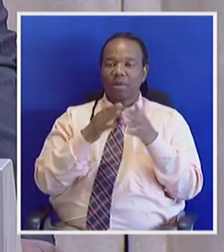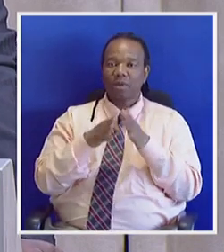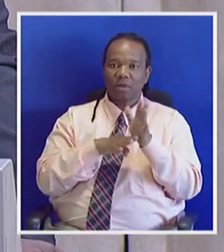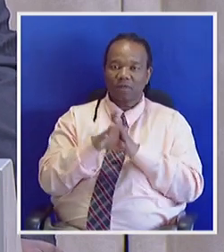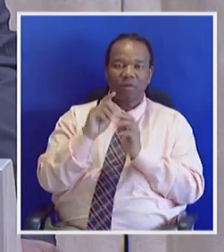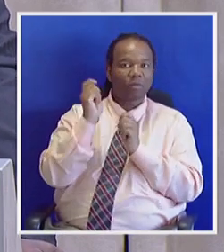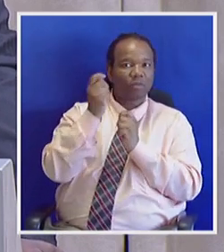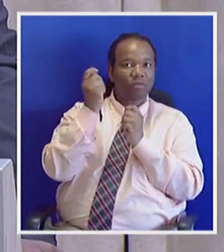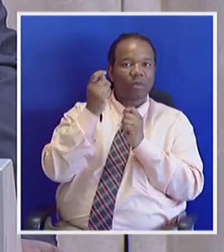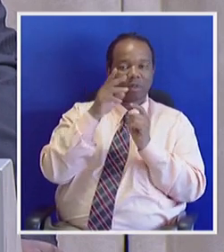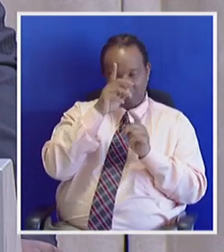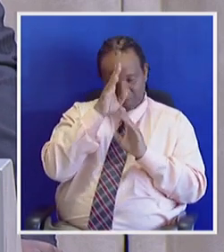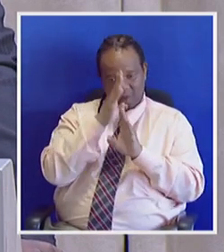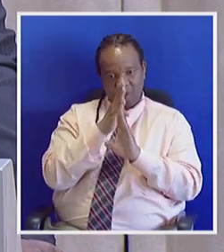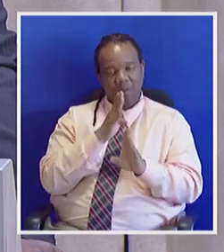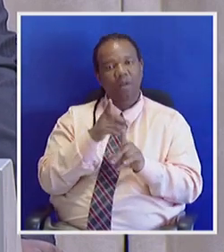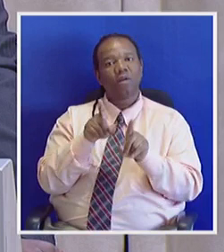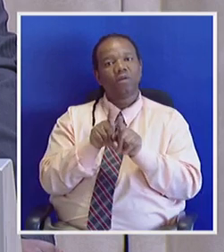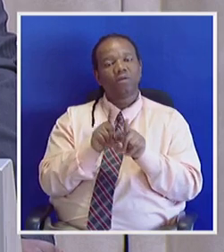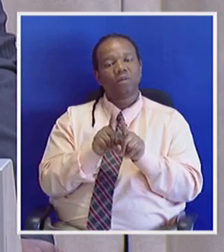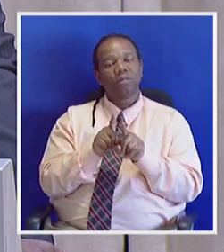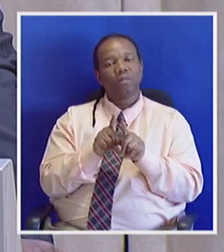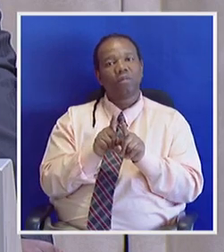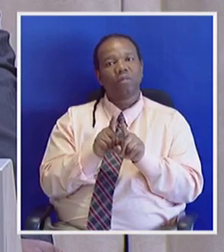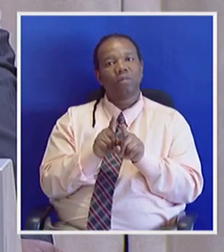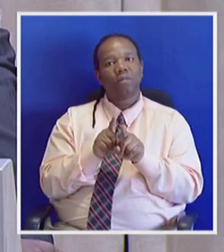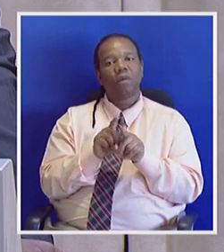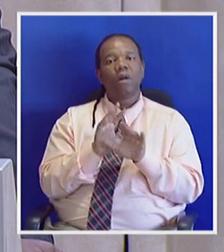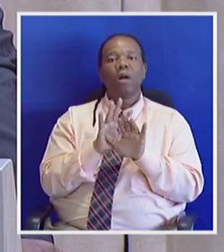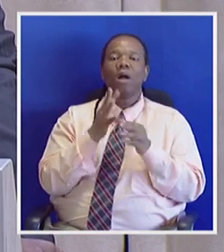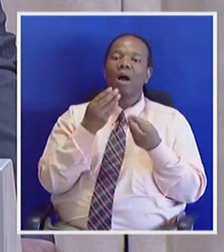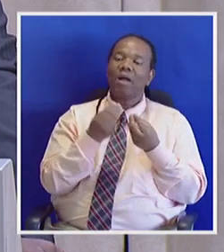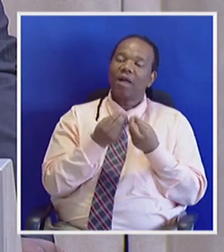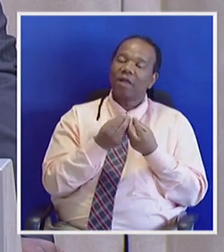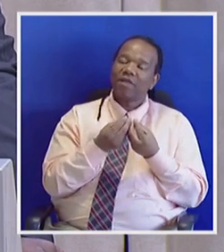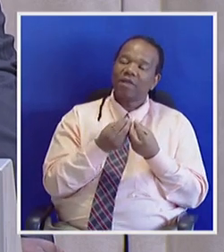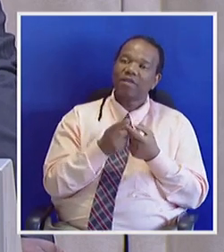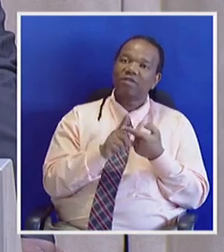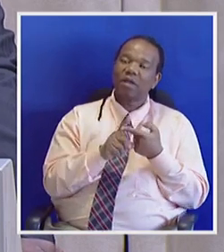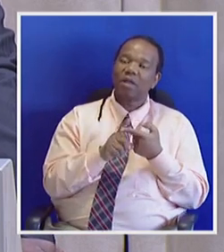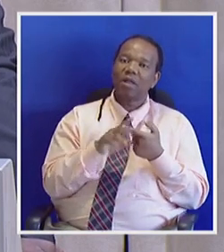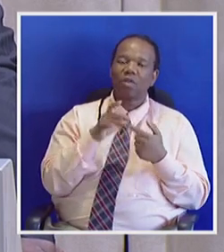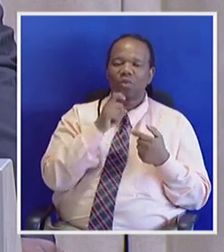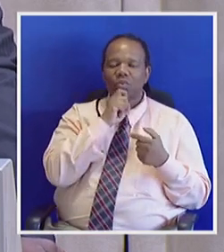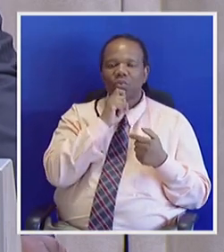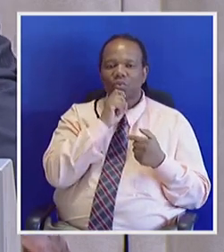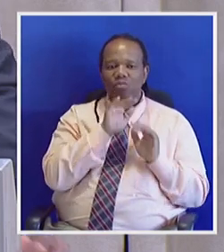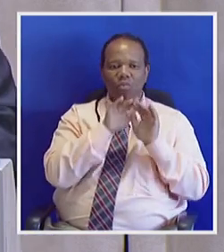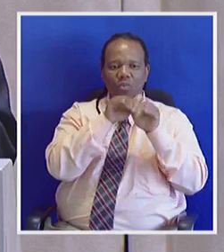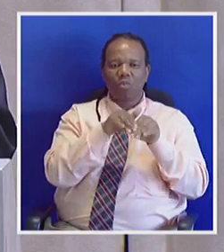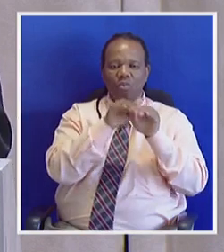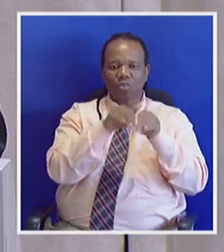enterprises, and to re-energize long-standing and greenfield sectors like the oceans economy.